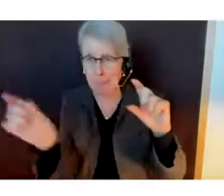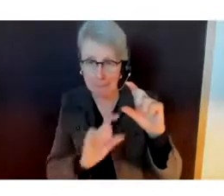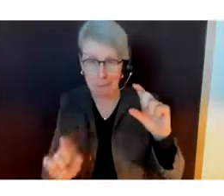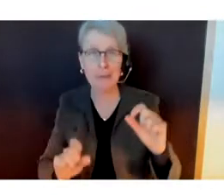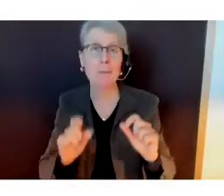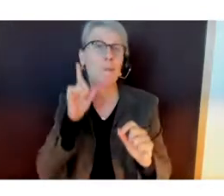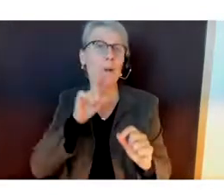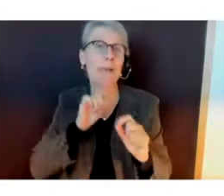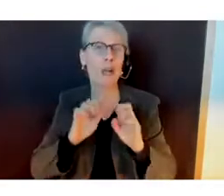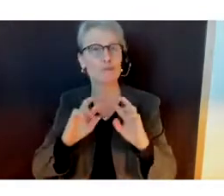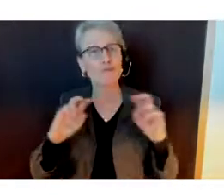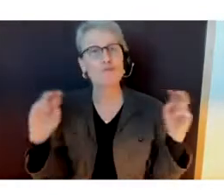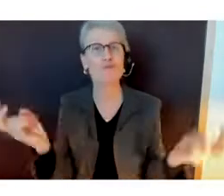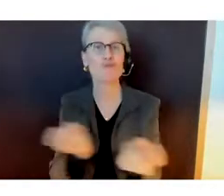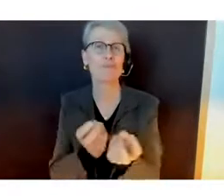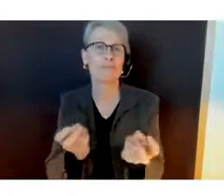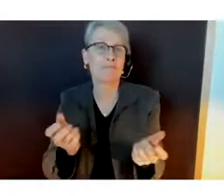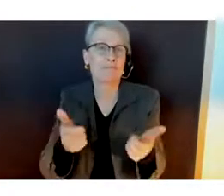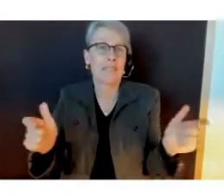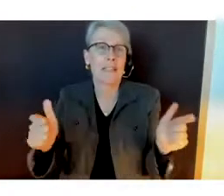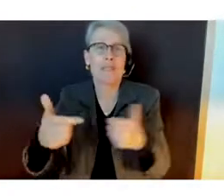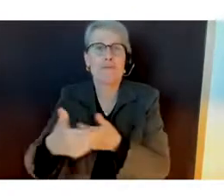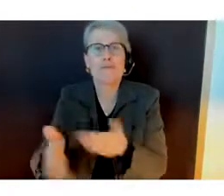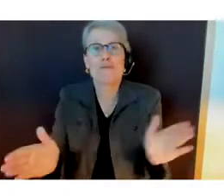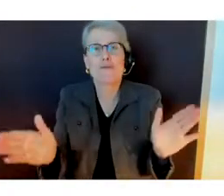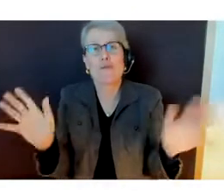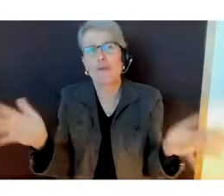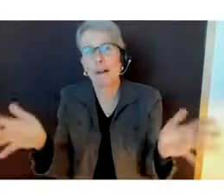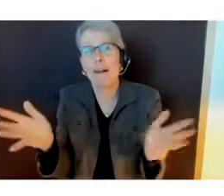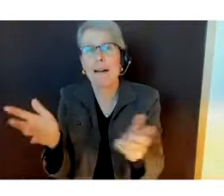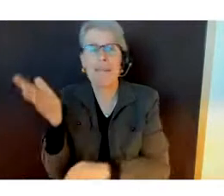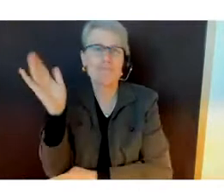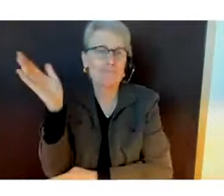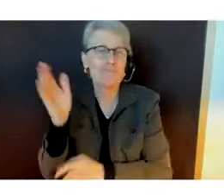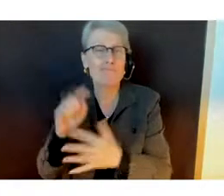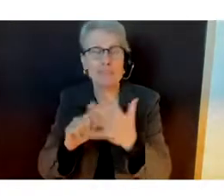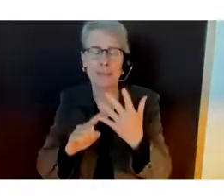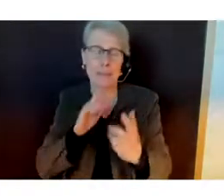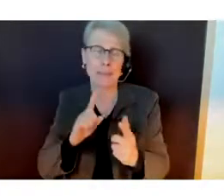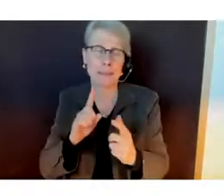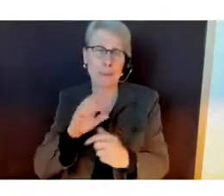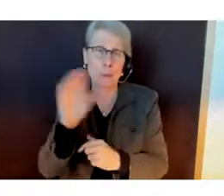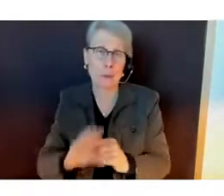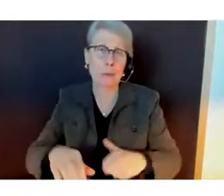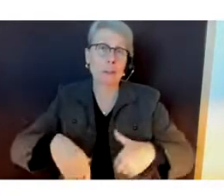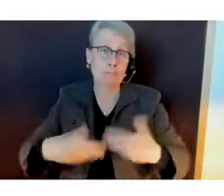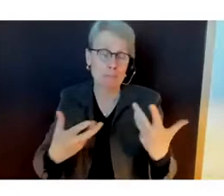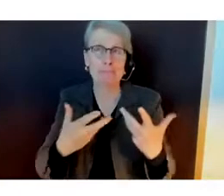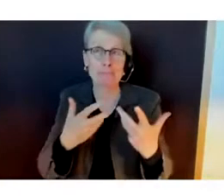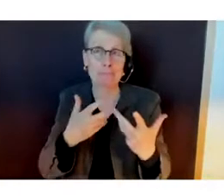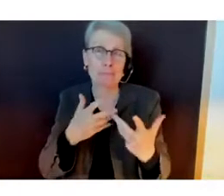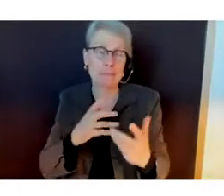We'll pretend we're together in a nice room, having a chance to chat and catch up. But we're doing the best we can using